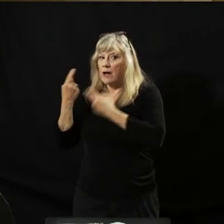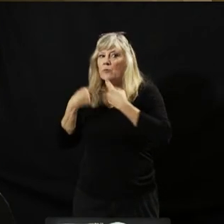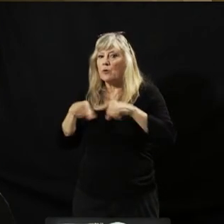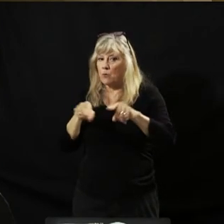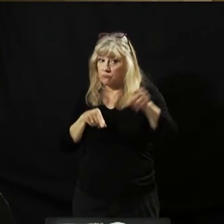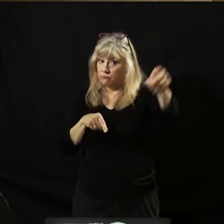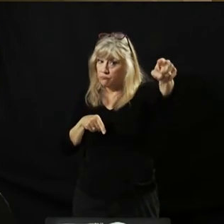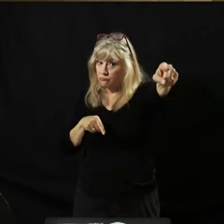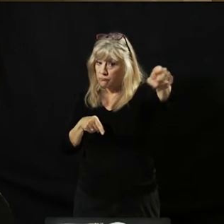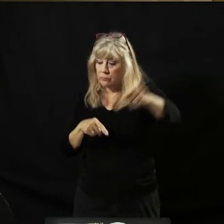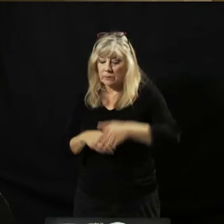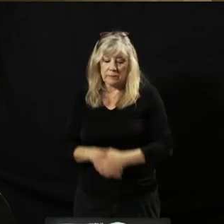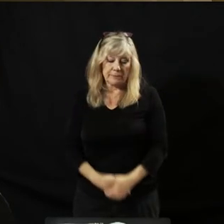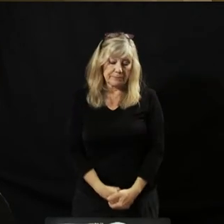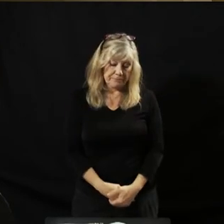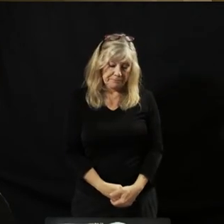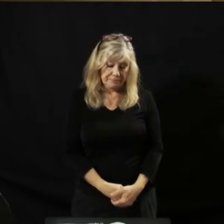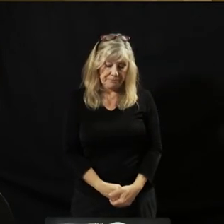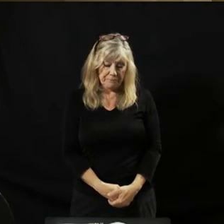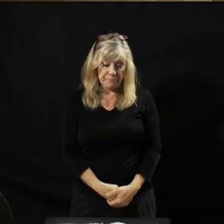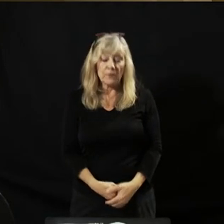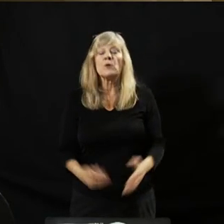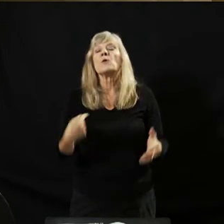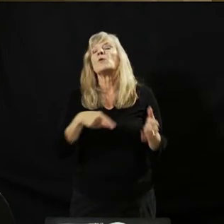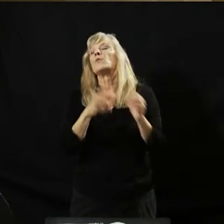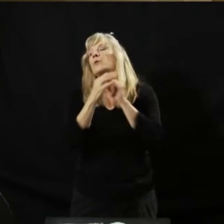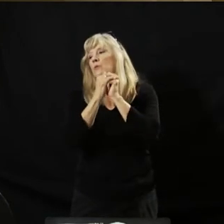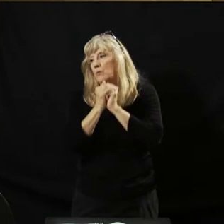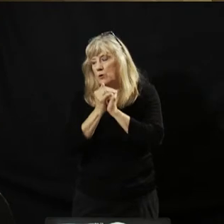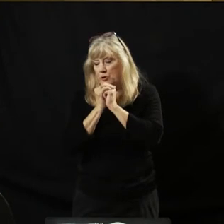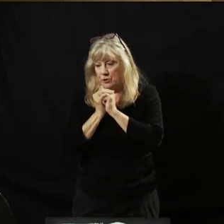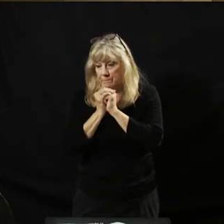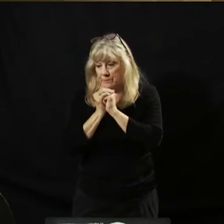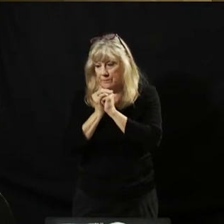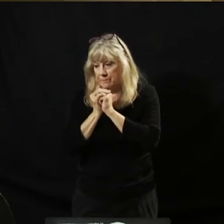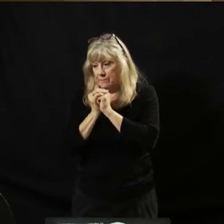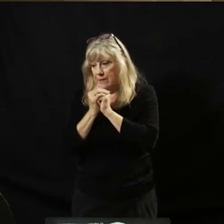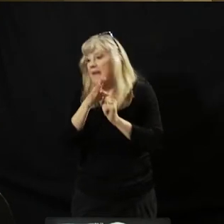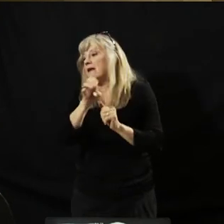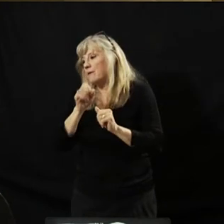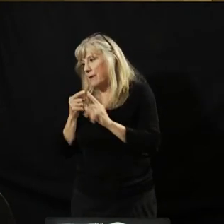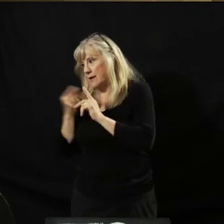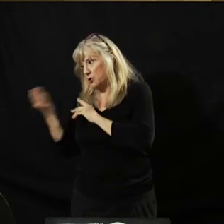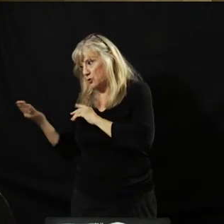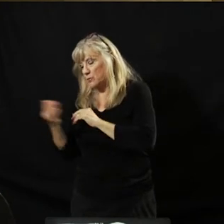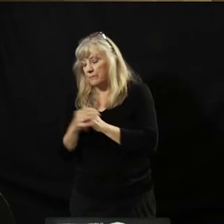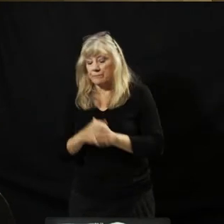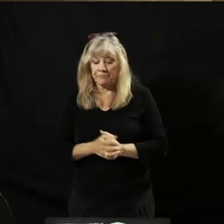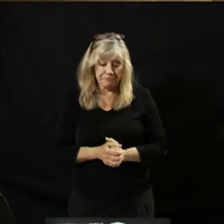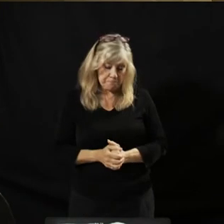yonder. We will worship and then come back to you."